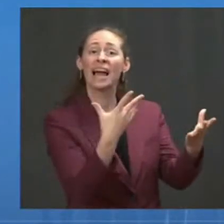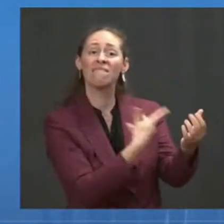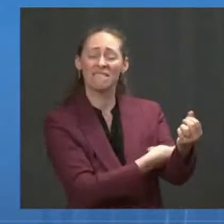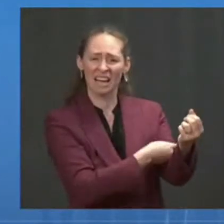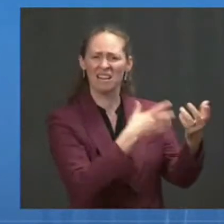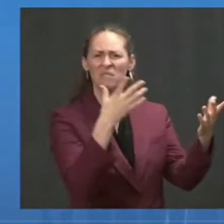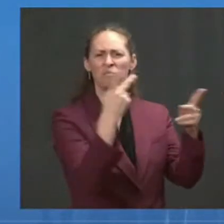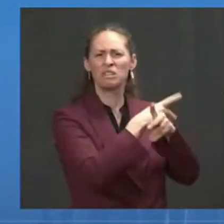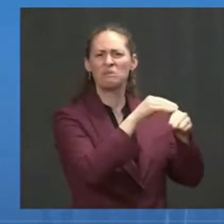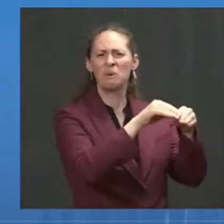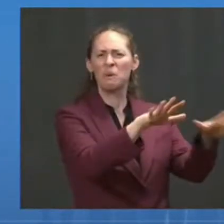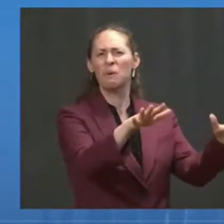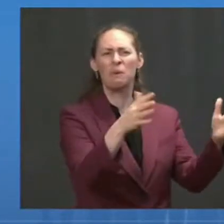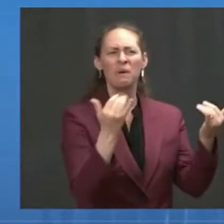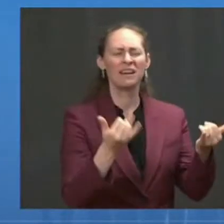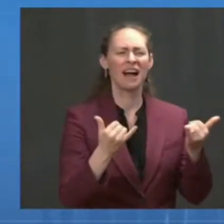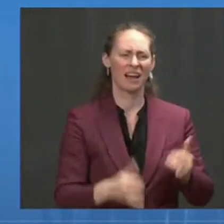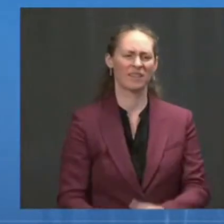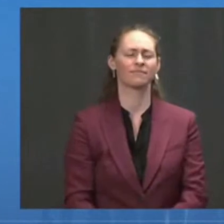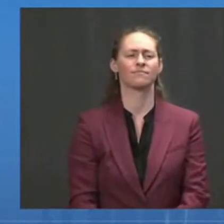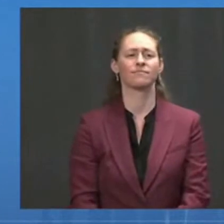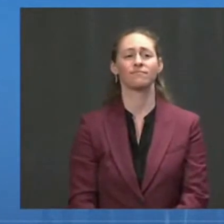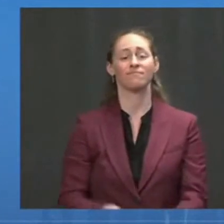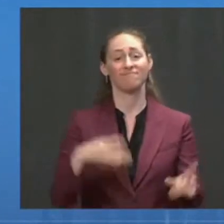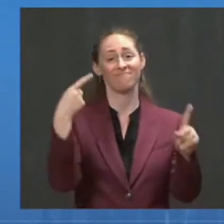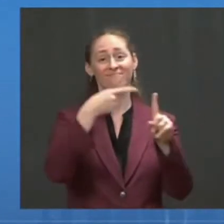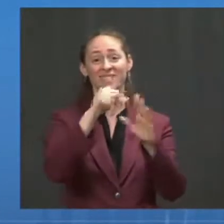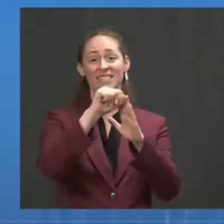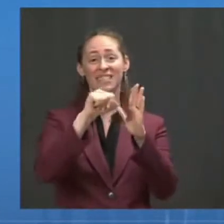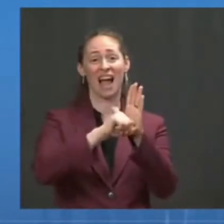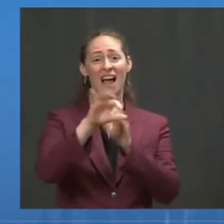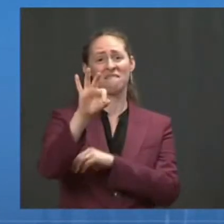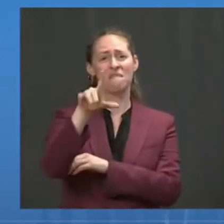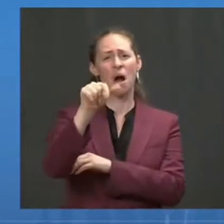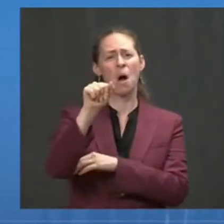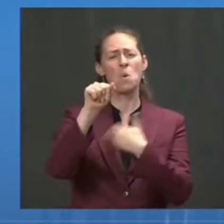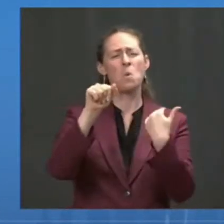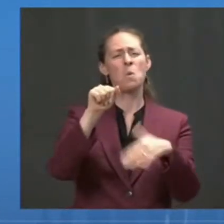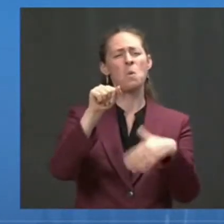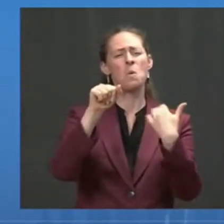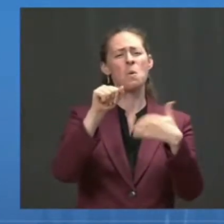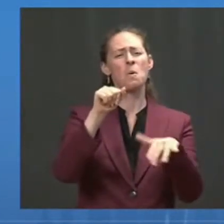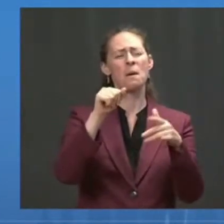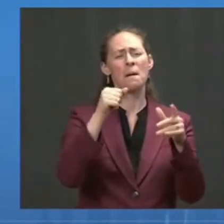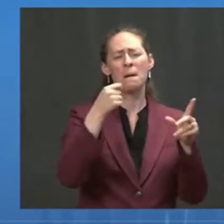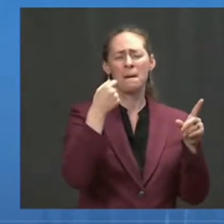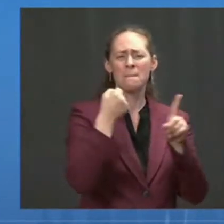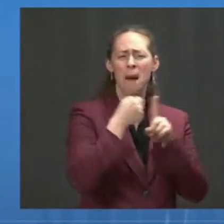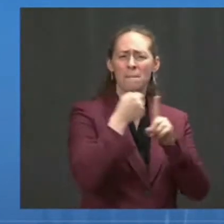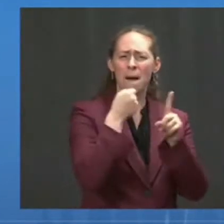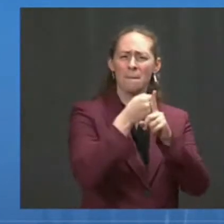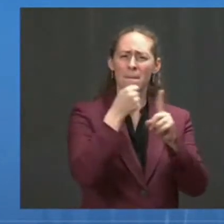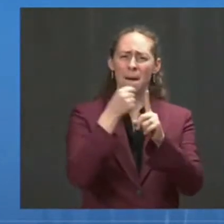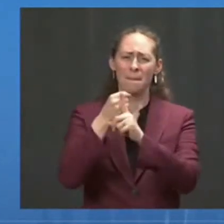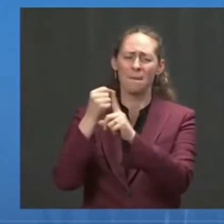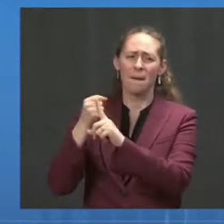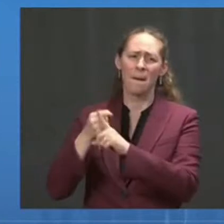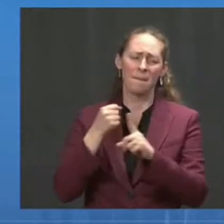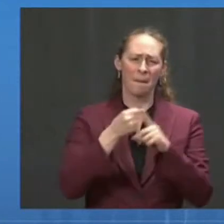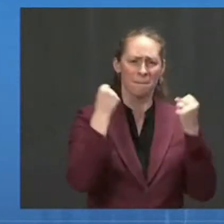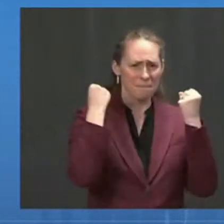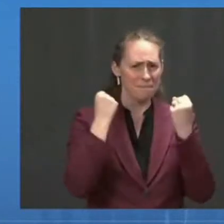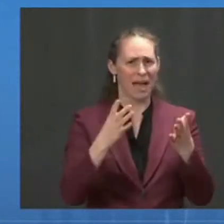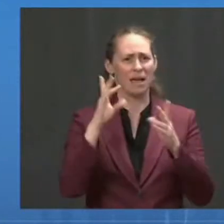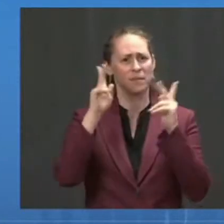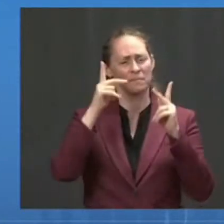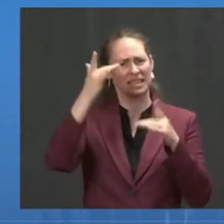has had more COVID cases than all 30 states with the lowest case rates combined. And